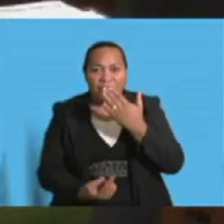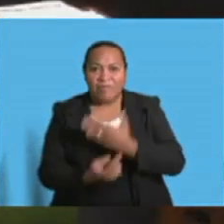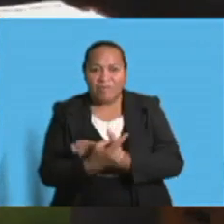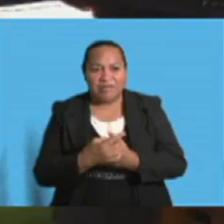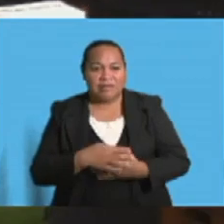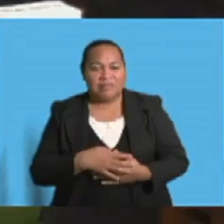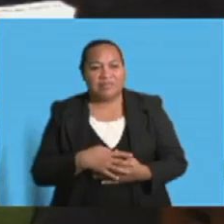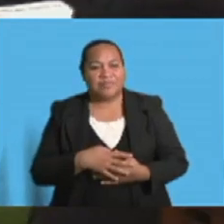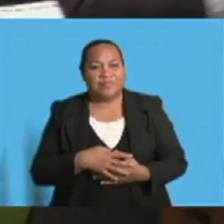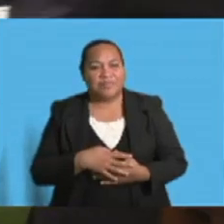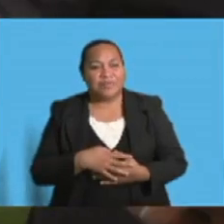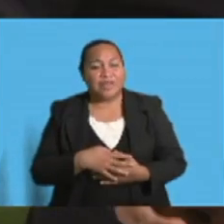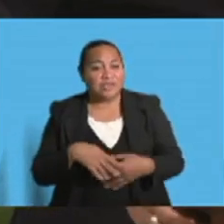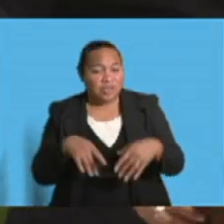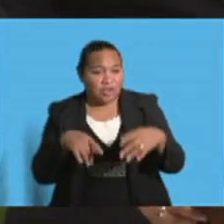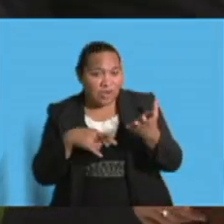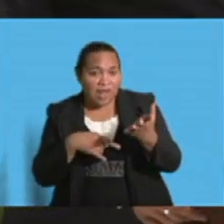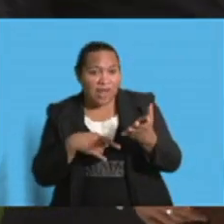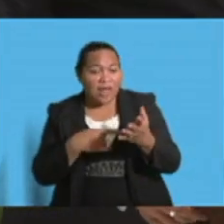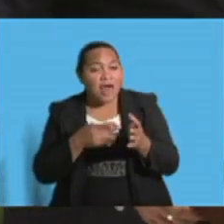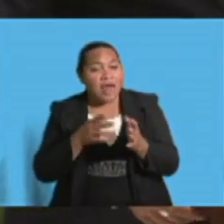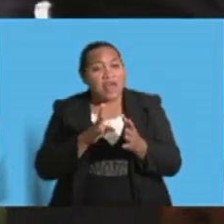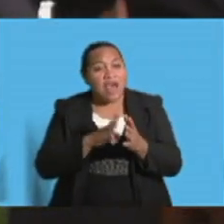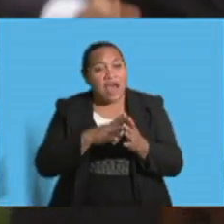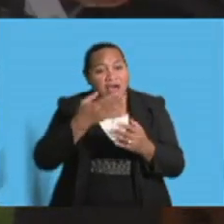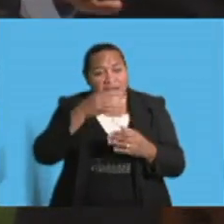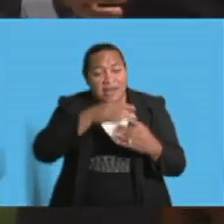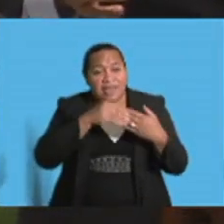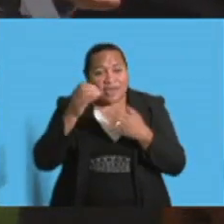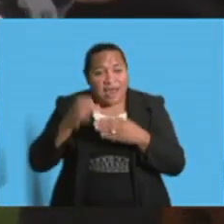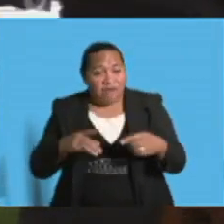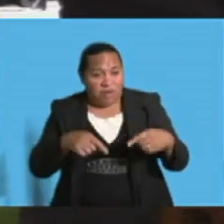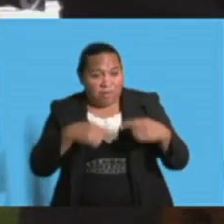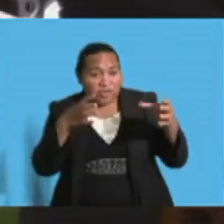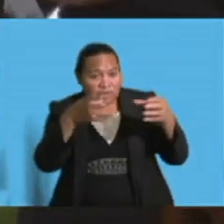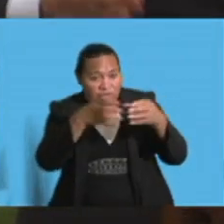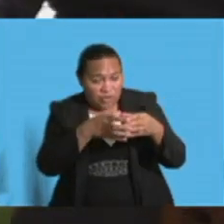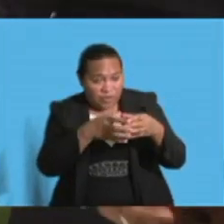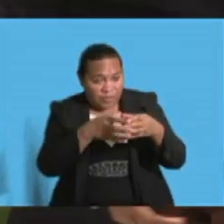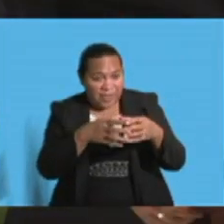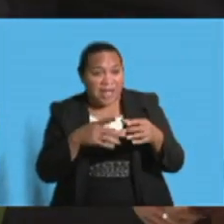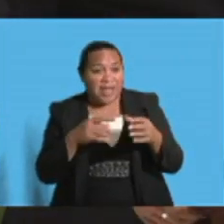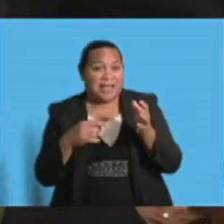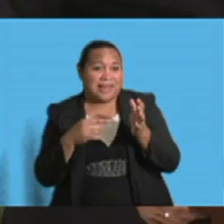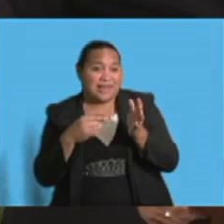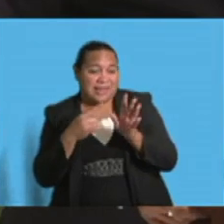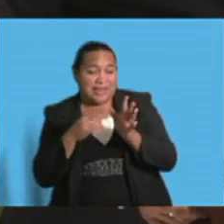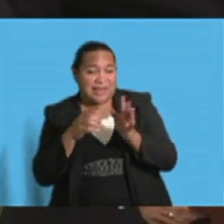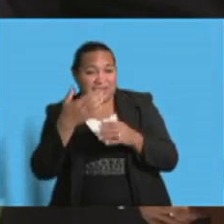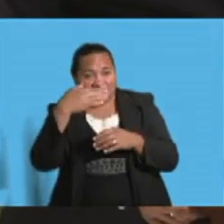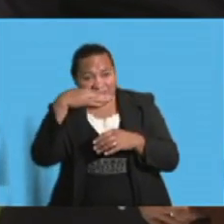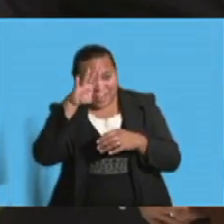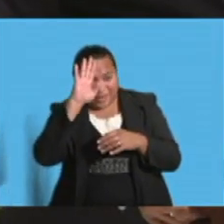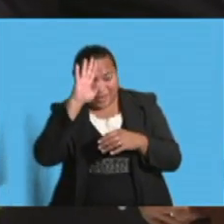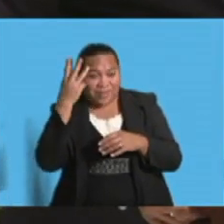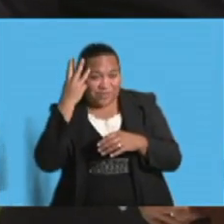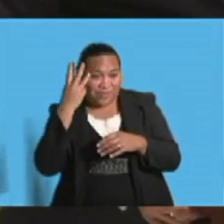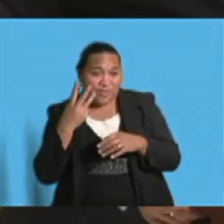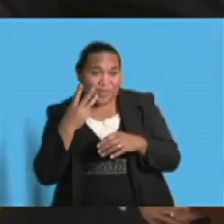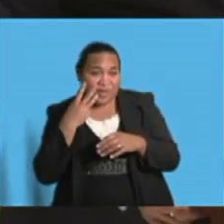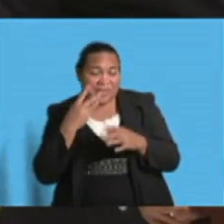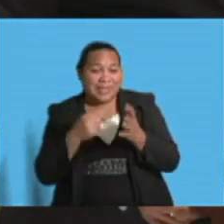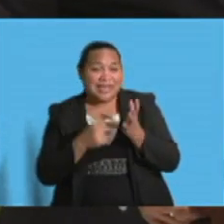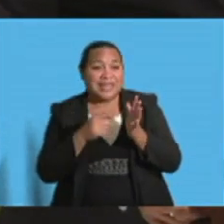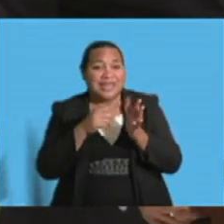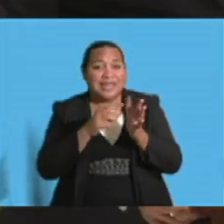Honourable Leader Rotemumu Kepa used to run the party, and Honourable Prasad was the spokesperson for the